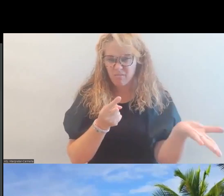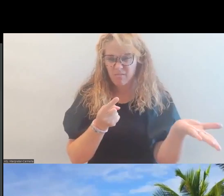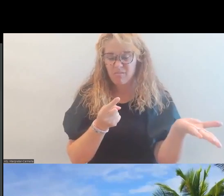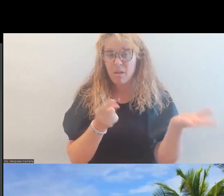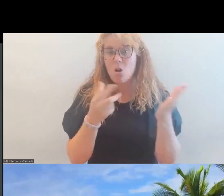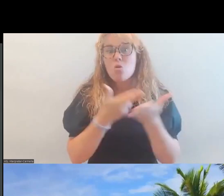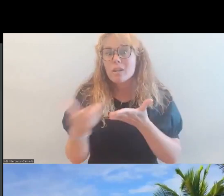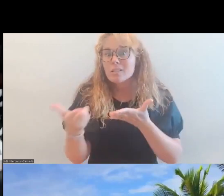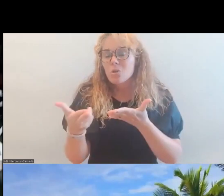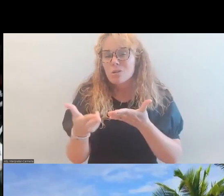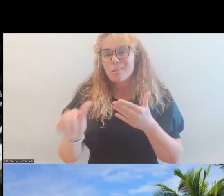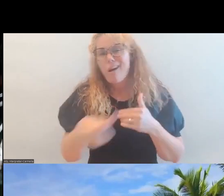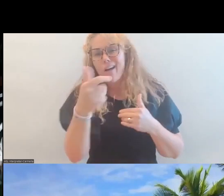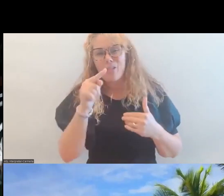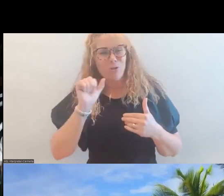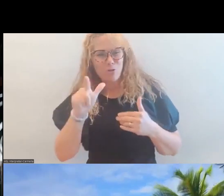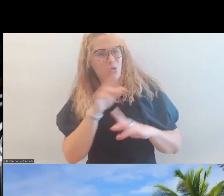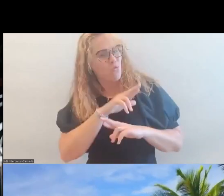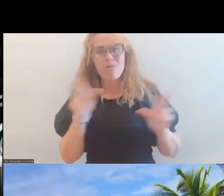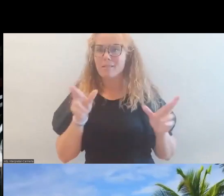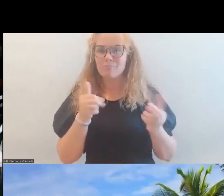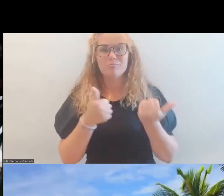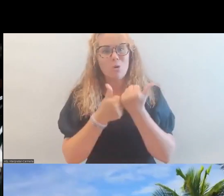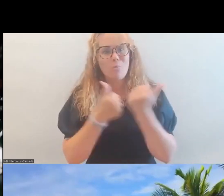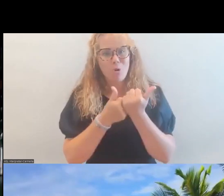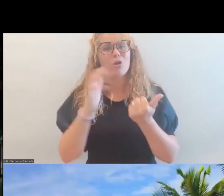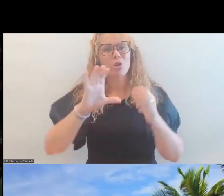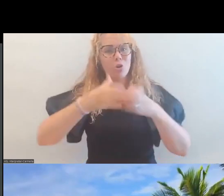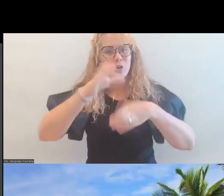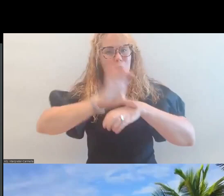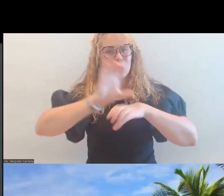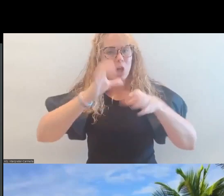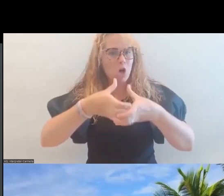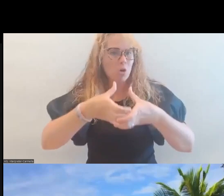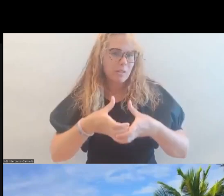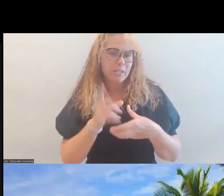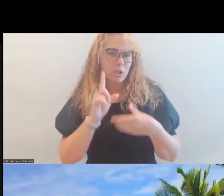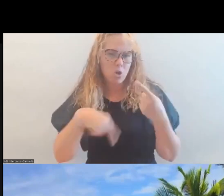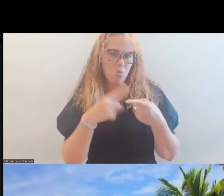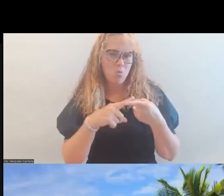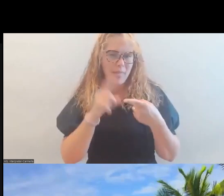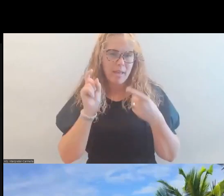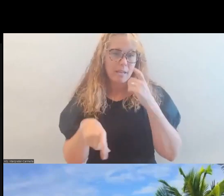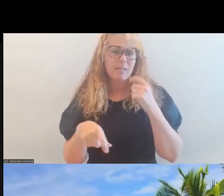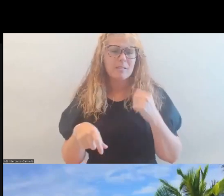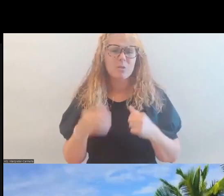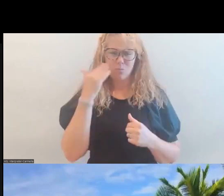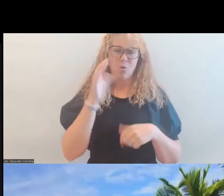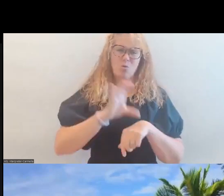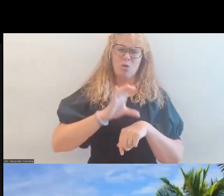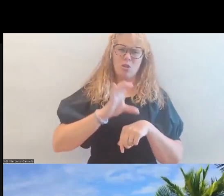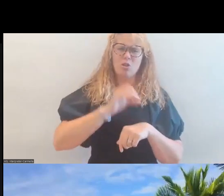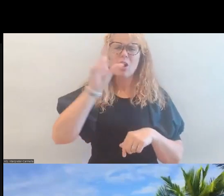extra tool in your toolbox, always ready to support your congregation and you in times of crisis. We know that a church is more than just a